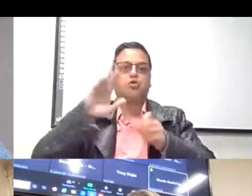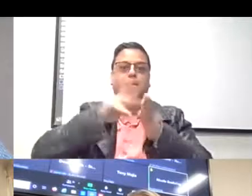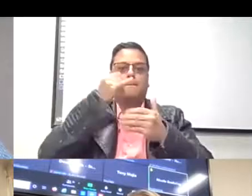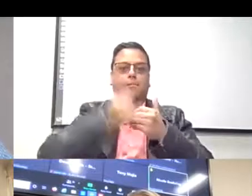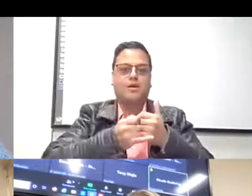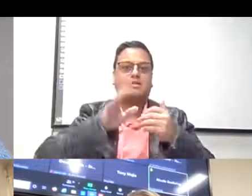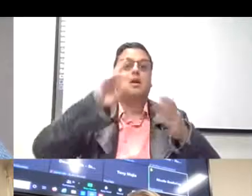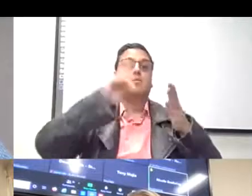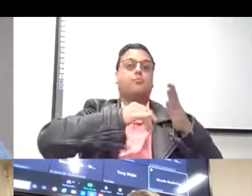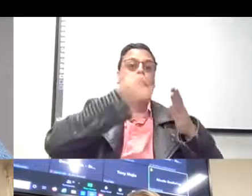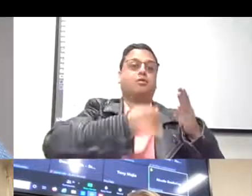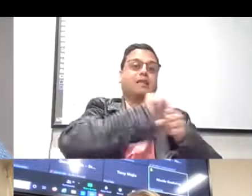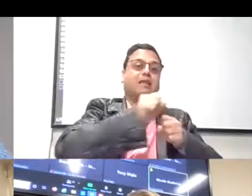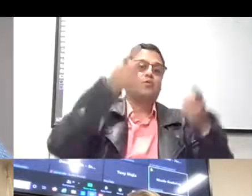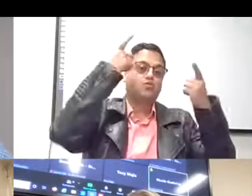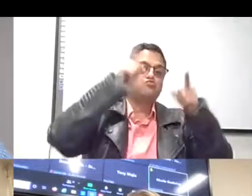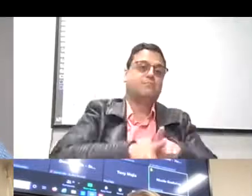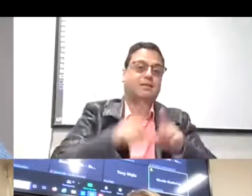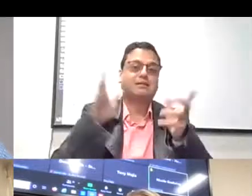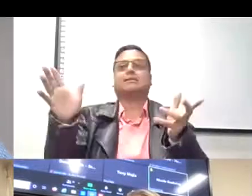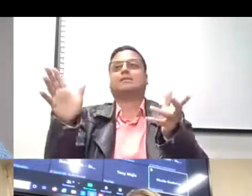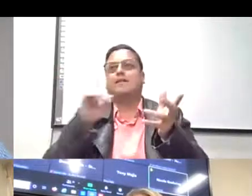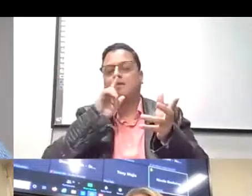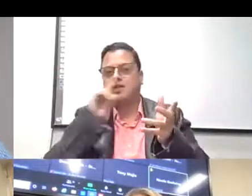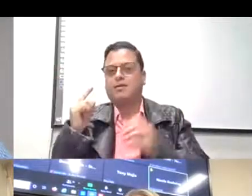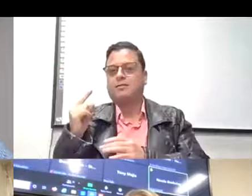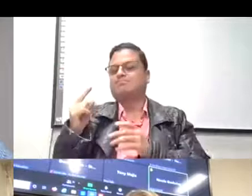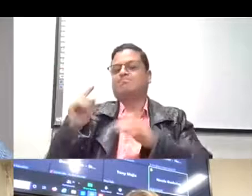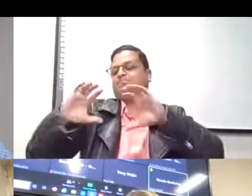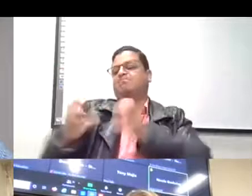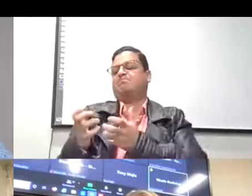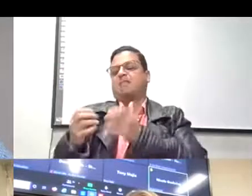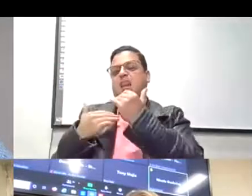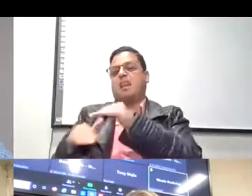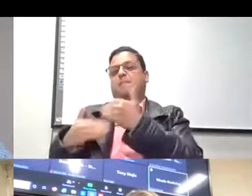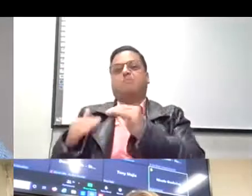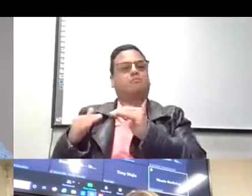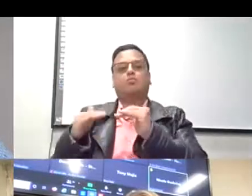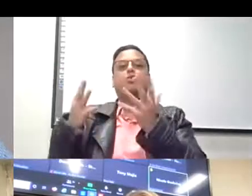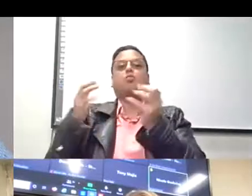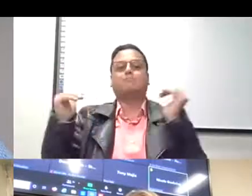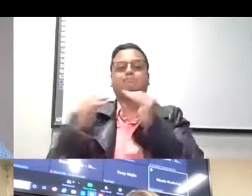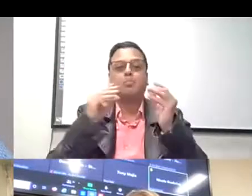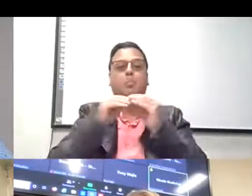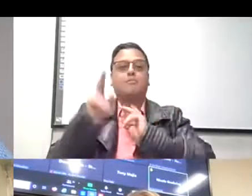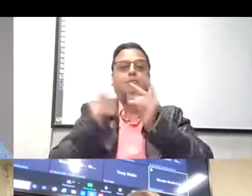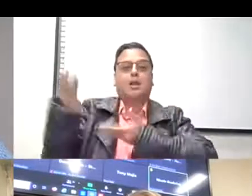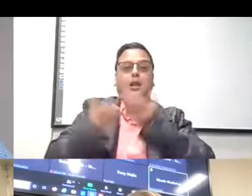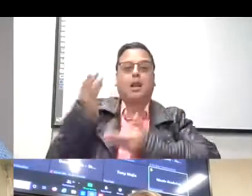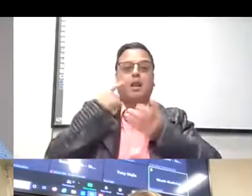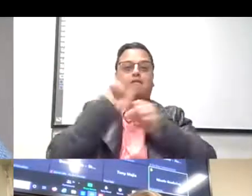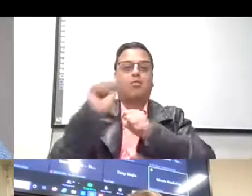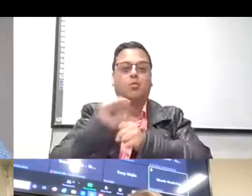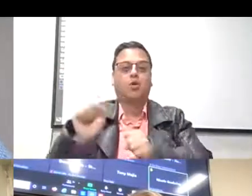are predominantly exclusionary to only a certain segment, and we want to be equitable for the entire diverse economy of